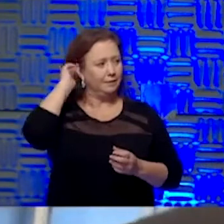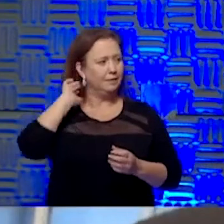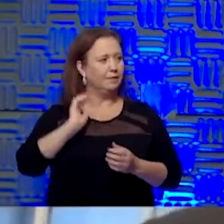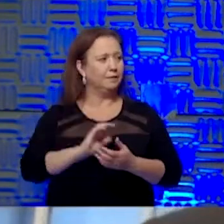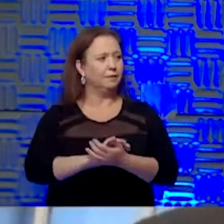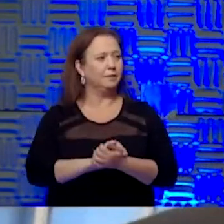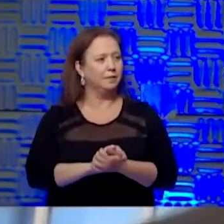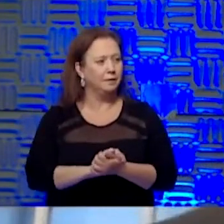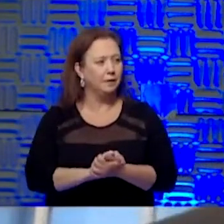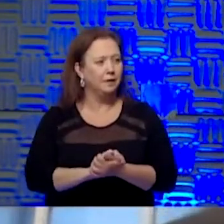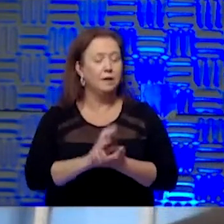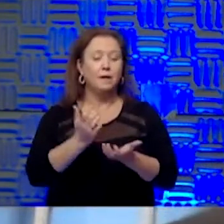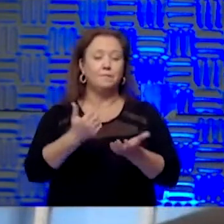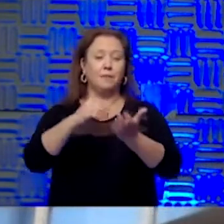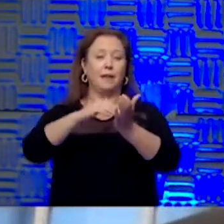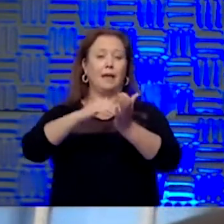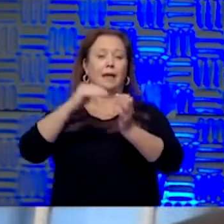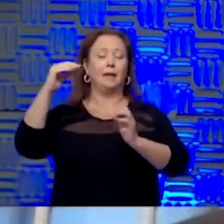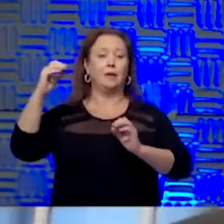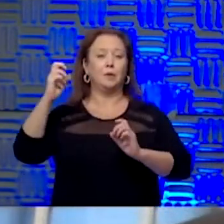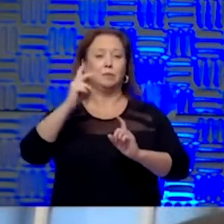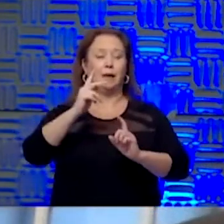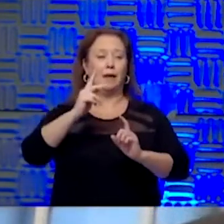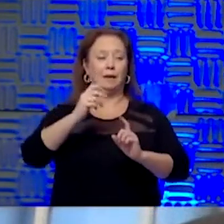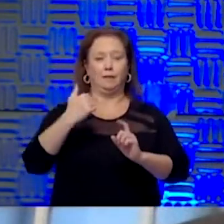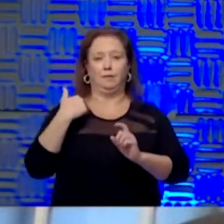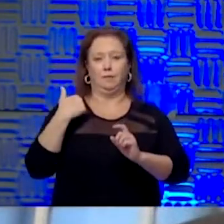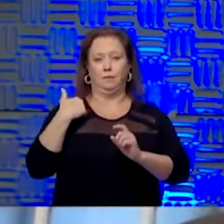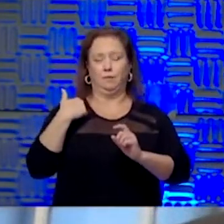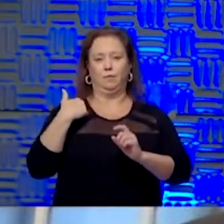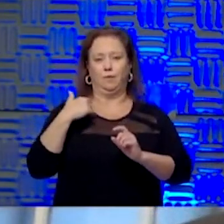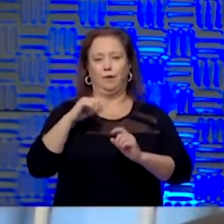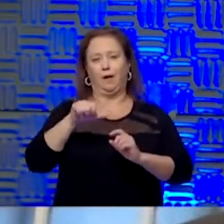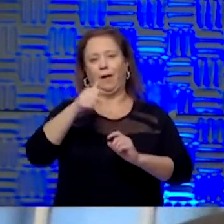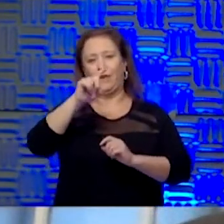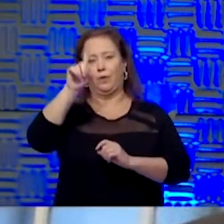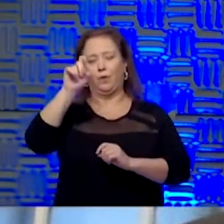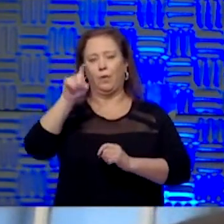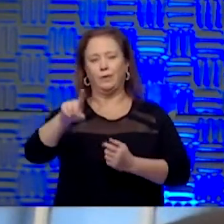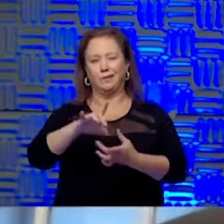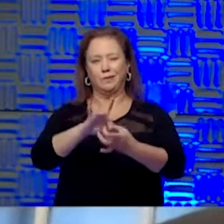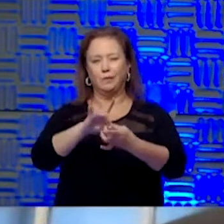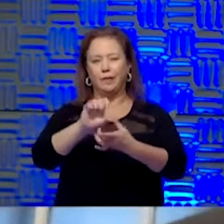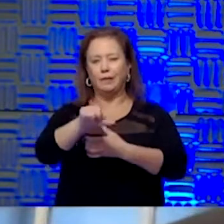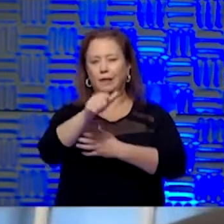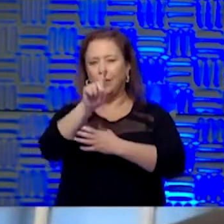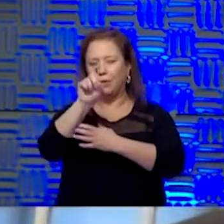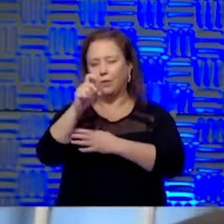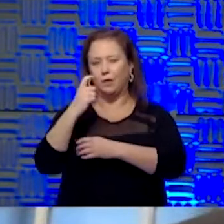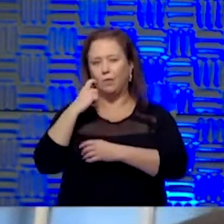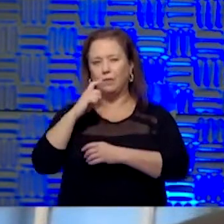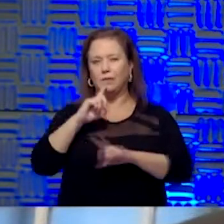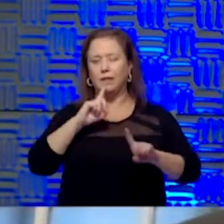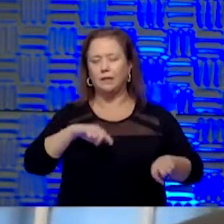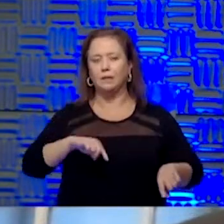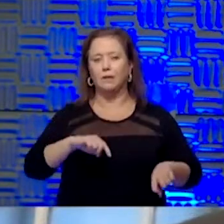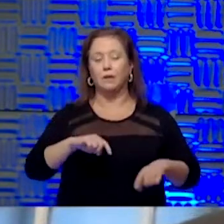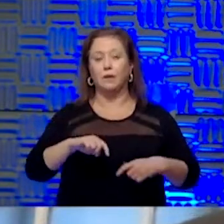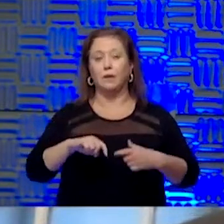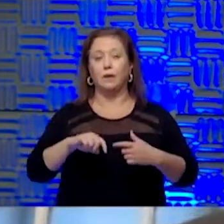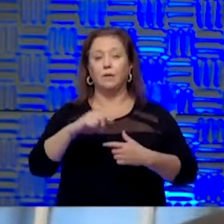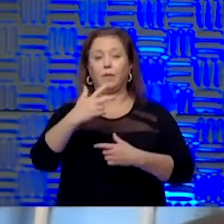Well, again, it kind of comes back to the last question that I responded to, which is, if we use the 3